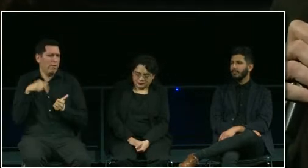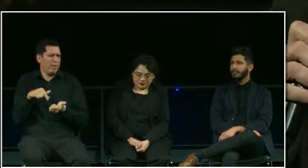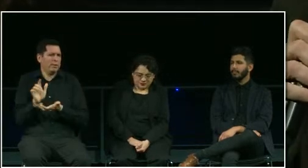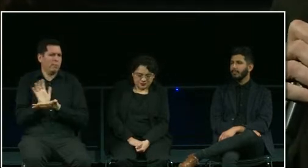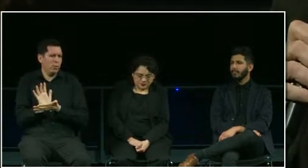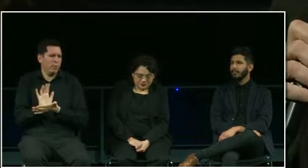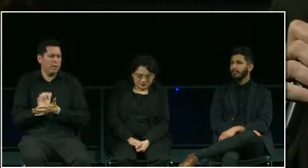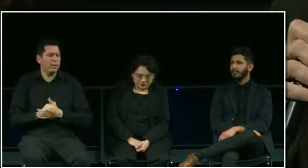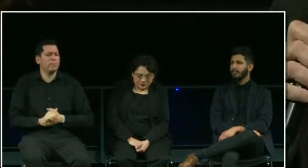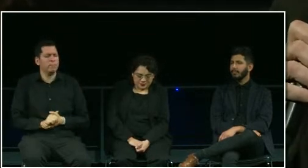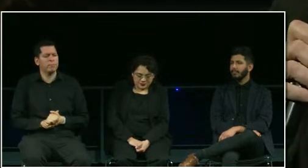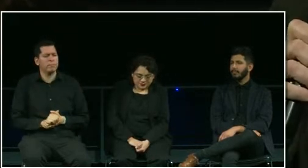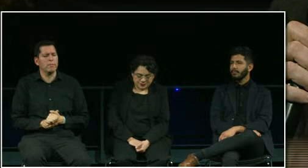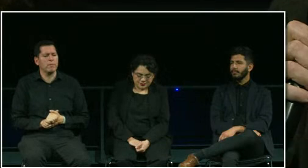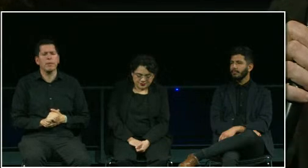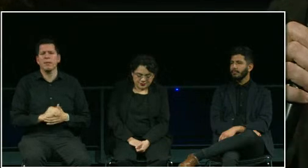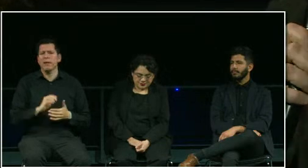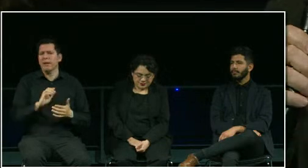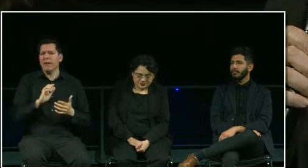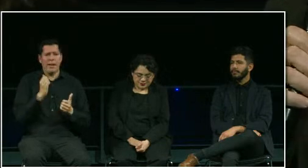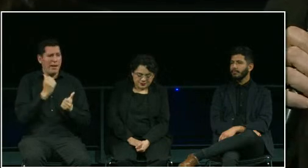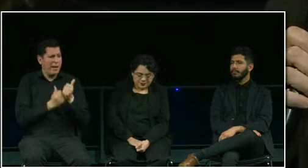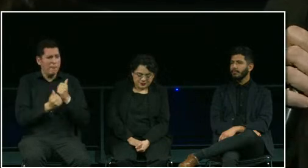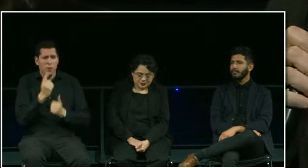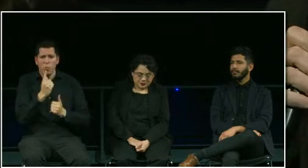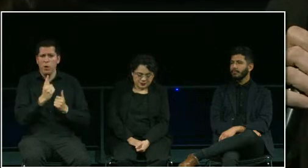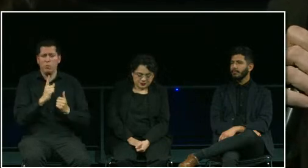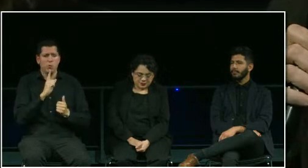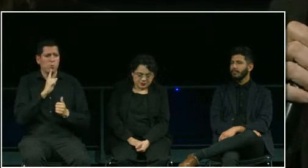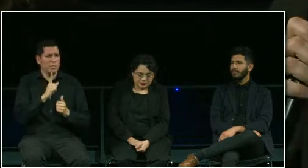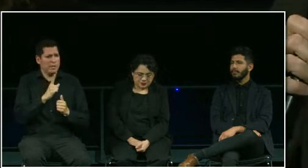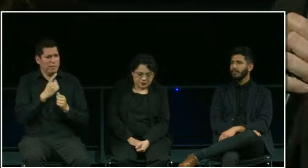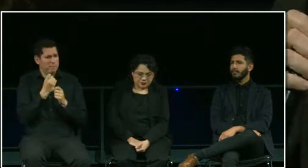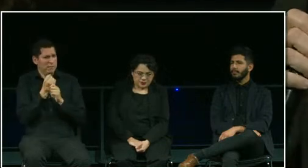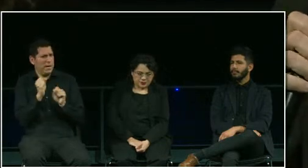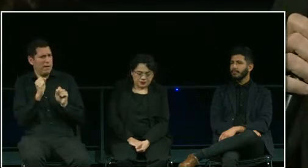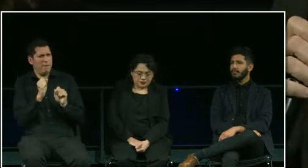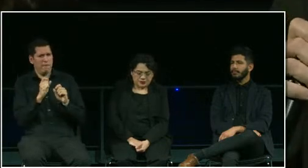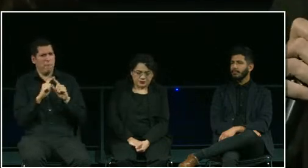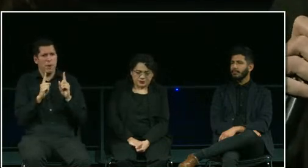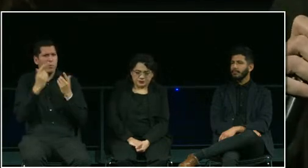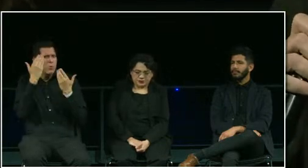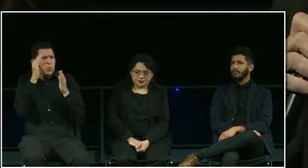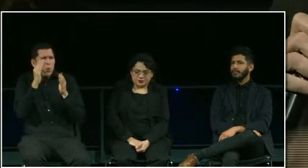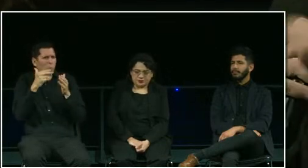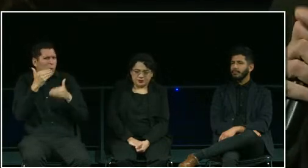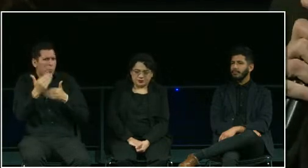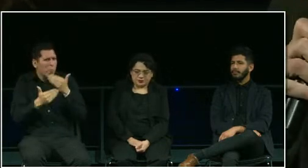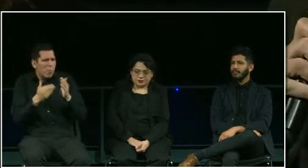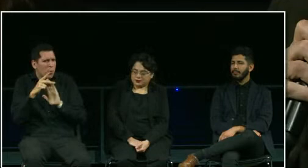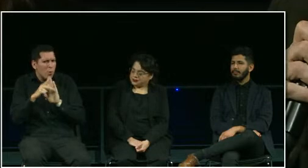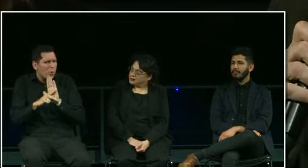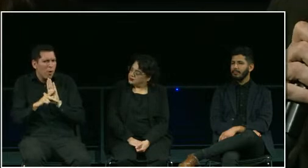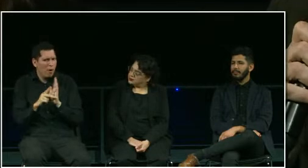it felt everyone was extremely diligent, that we didn't know what the protocols were gonna be, but we kind of